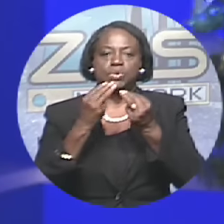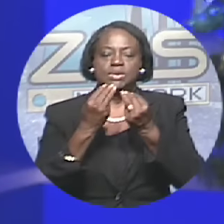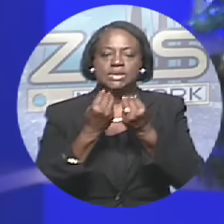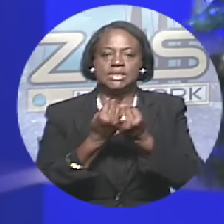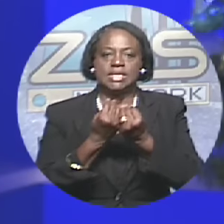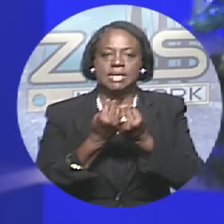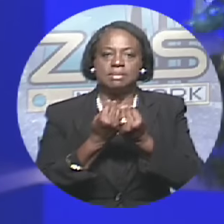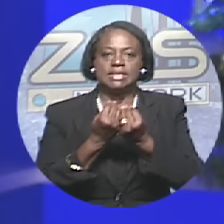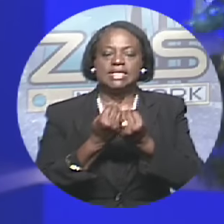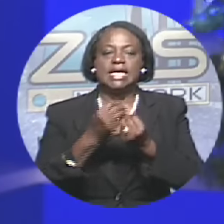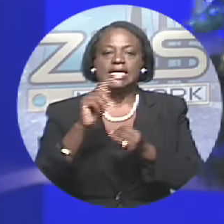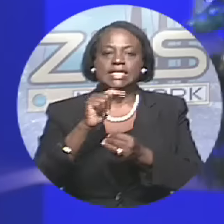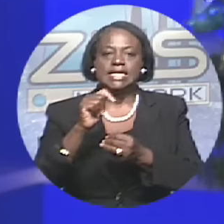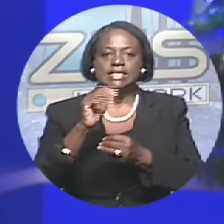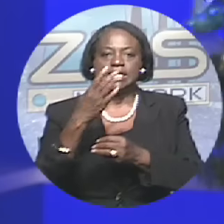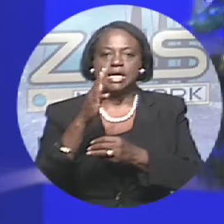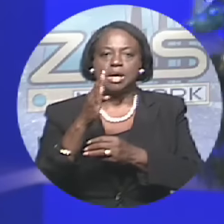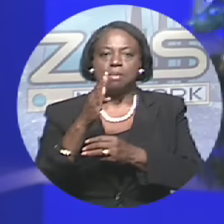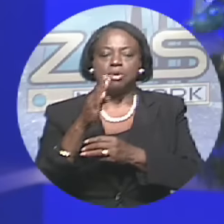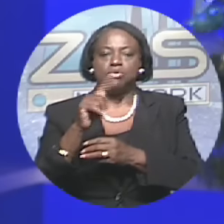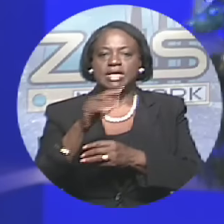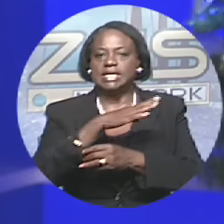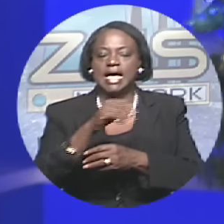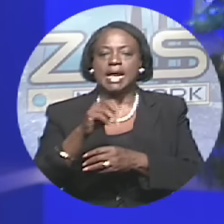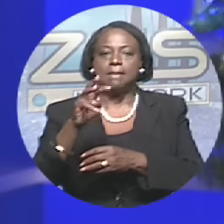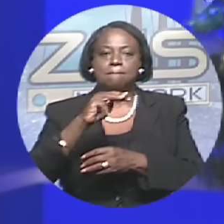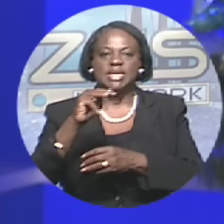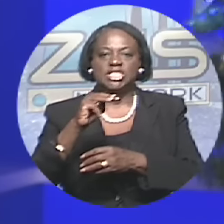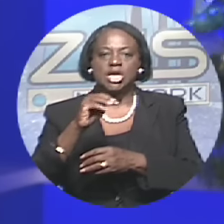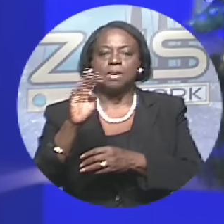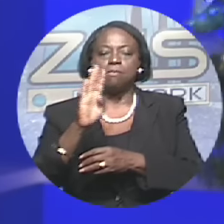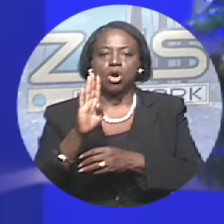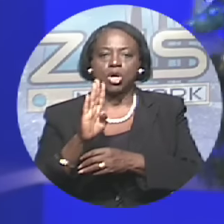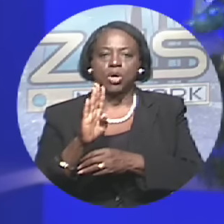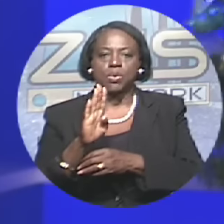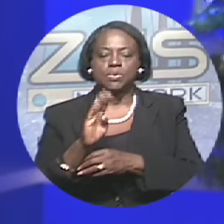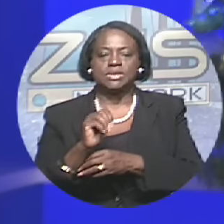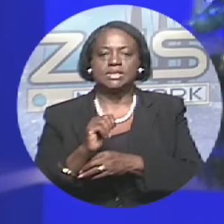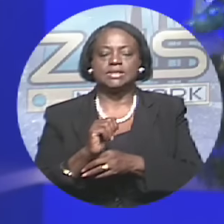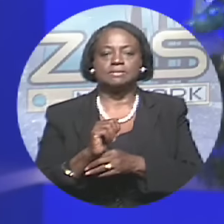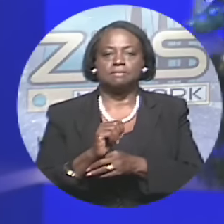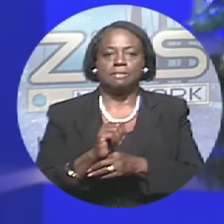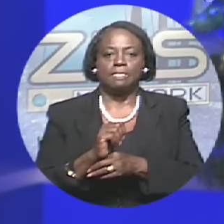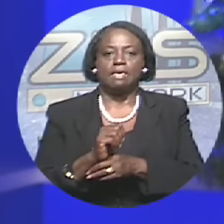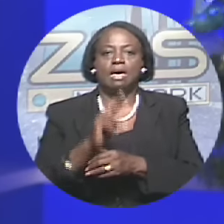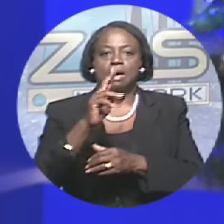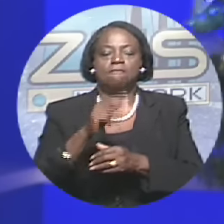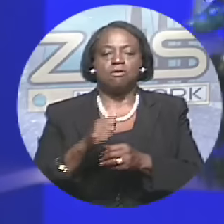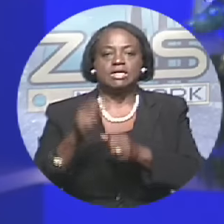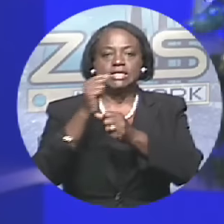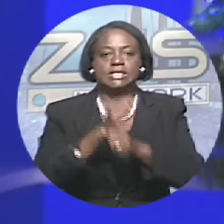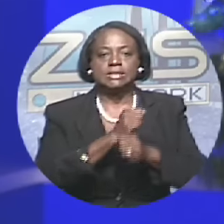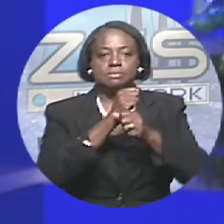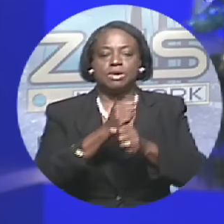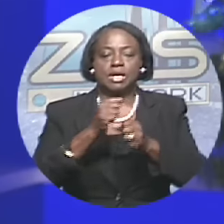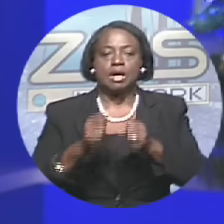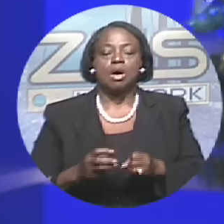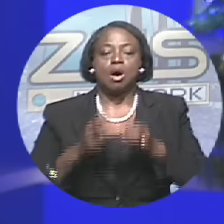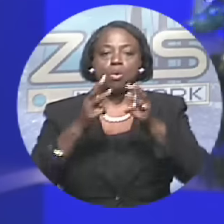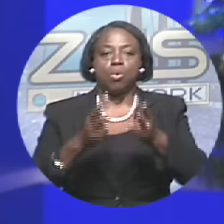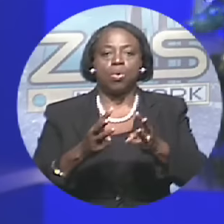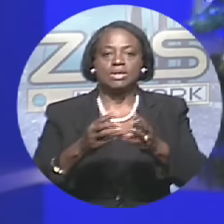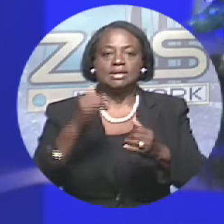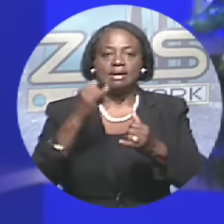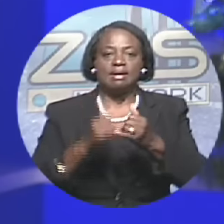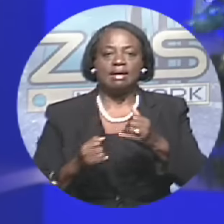Blue Raiders and Western Michigan Broncos. The event, which was up for a major sporting award last year, have organizers